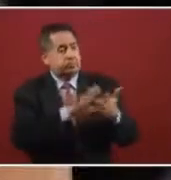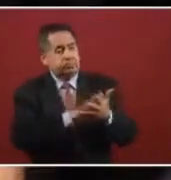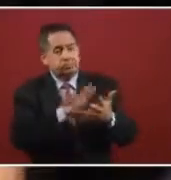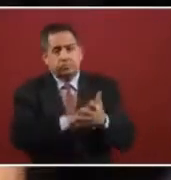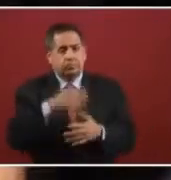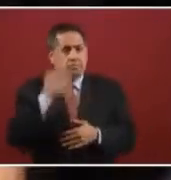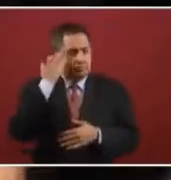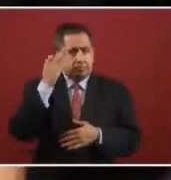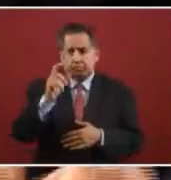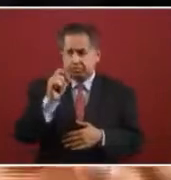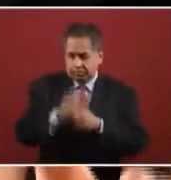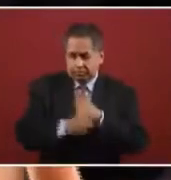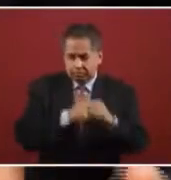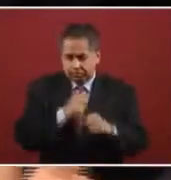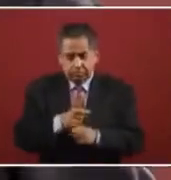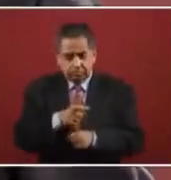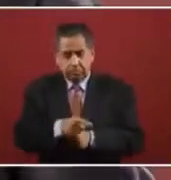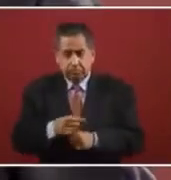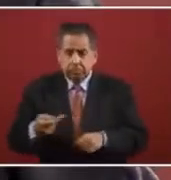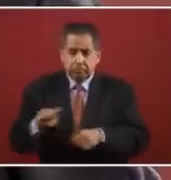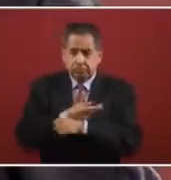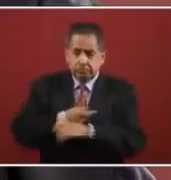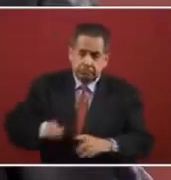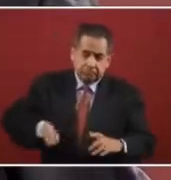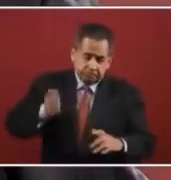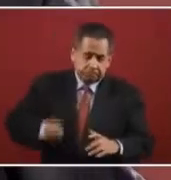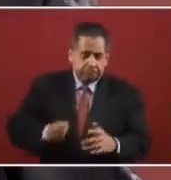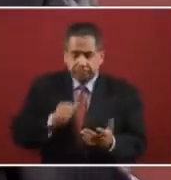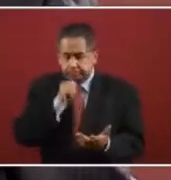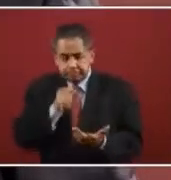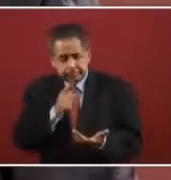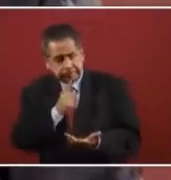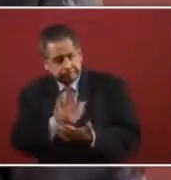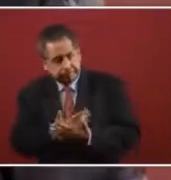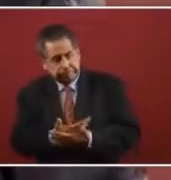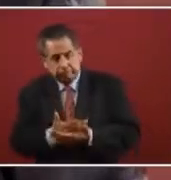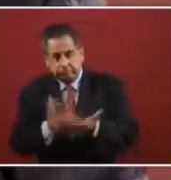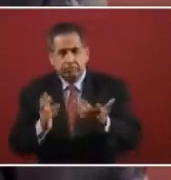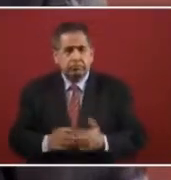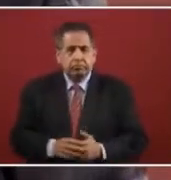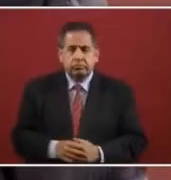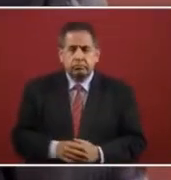people in prison 20 years and their case has been ignored.